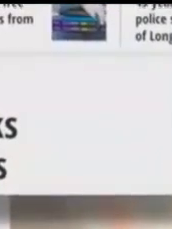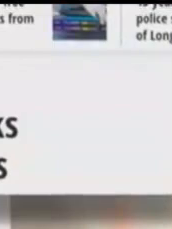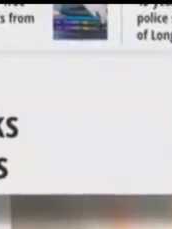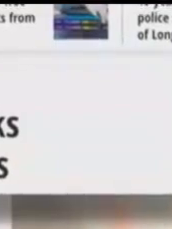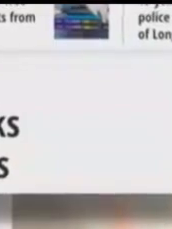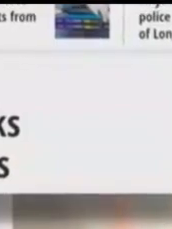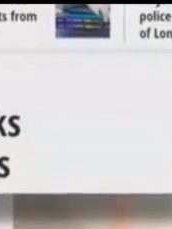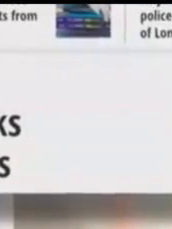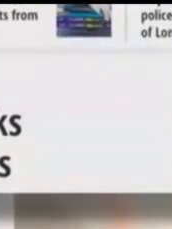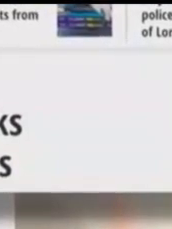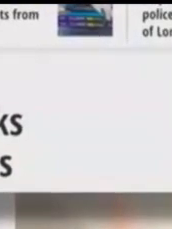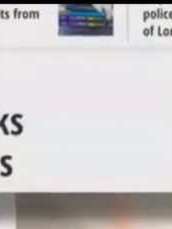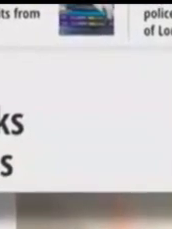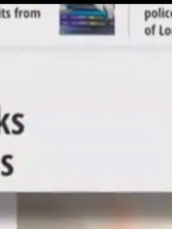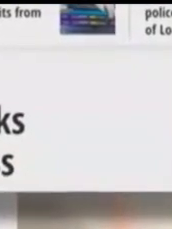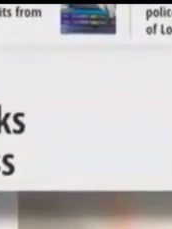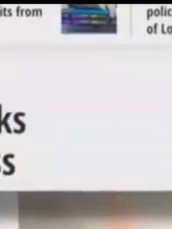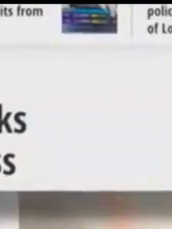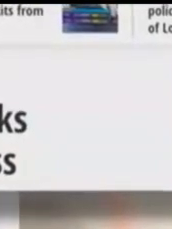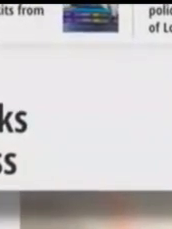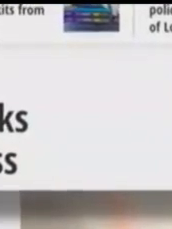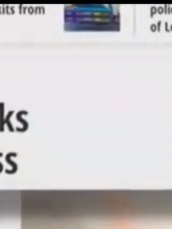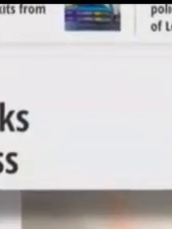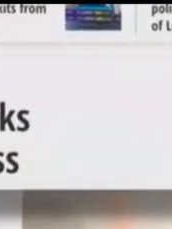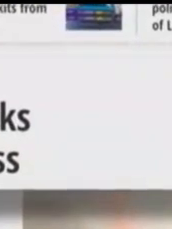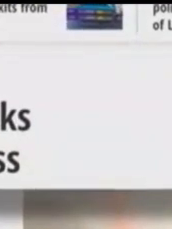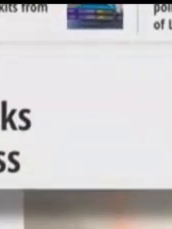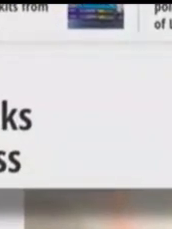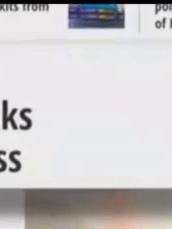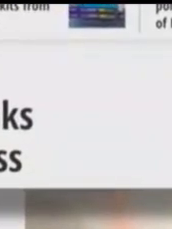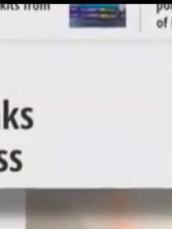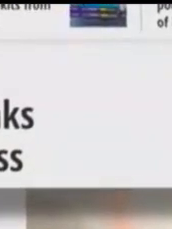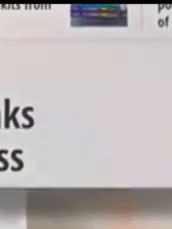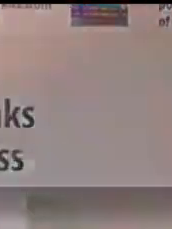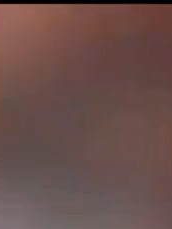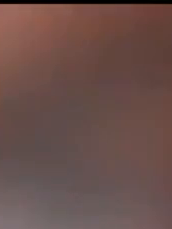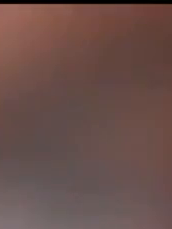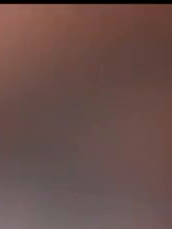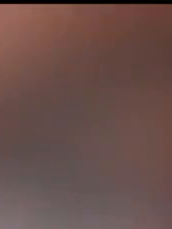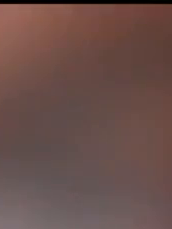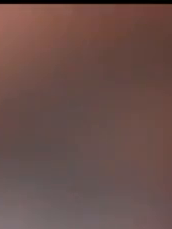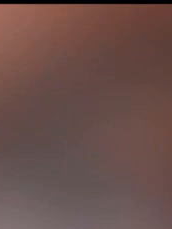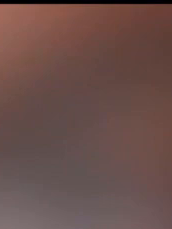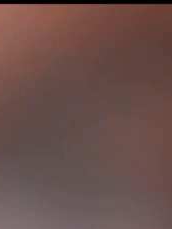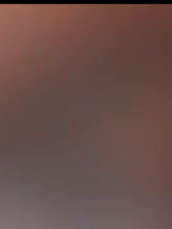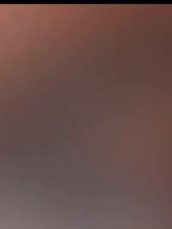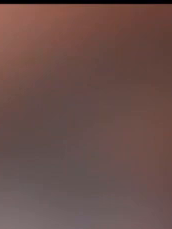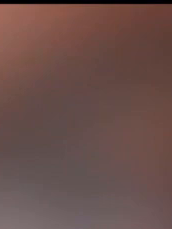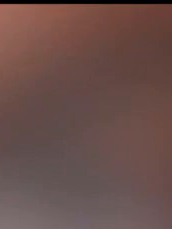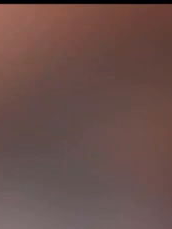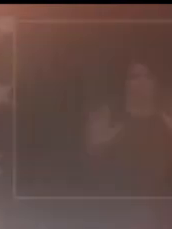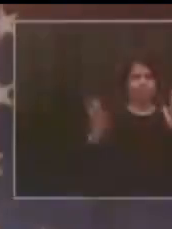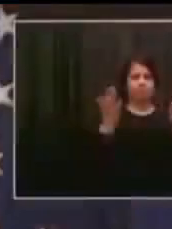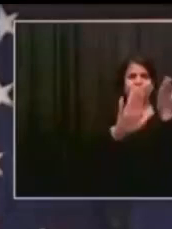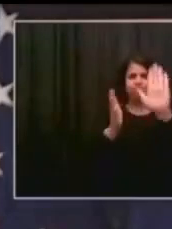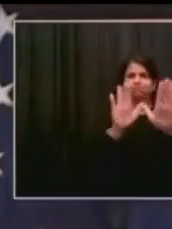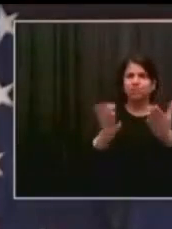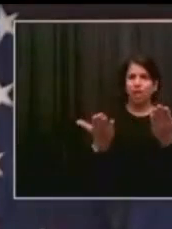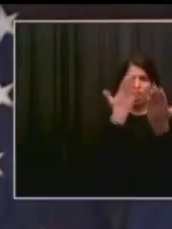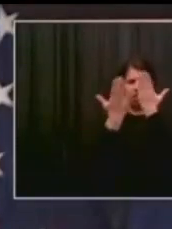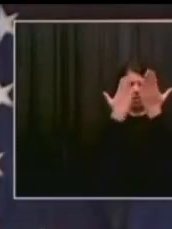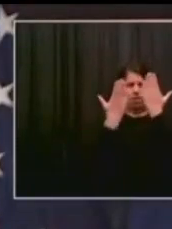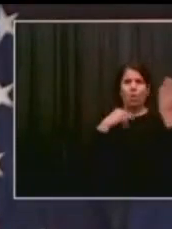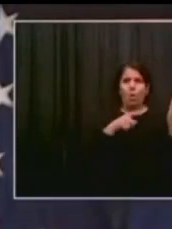serving as the NYPD's chief of department, Banks was on vacation in Los Angeles one day after the death of Eric Garner.